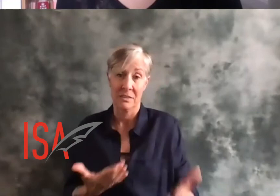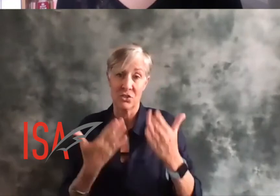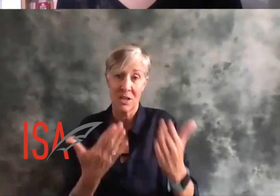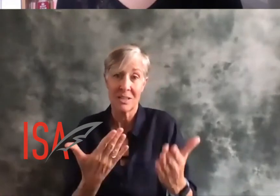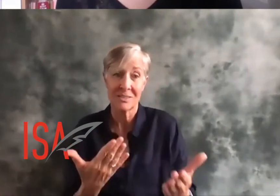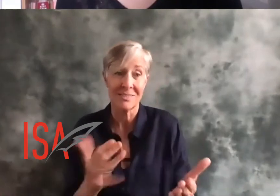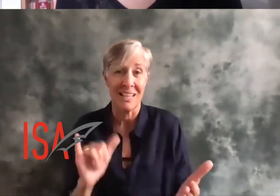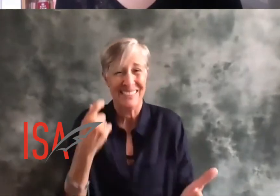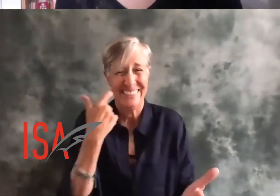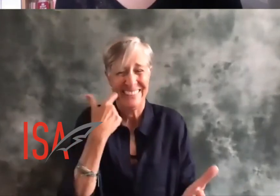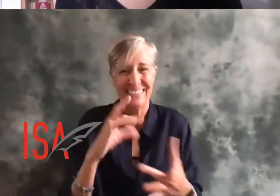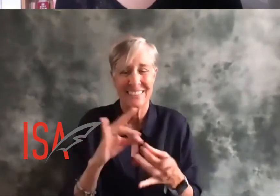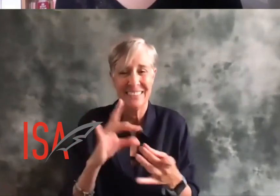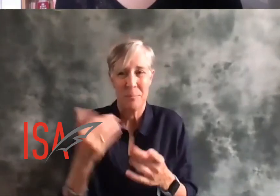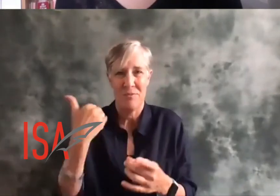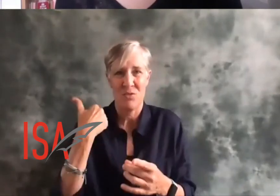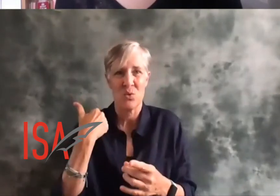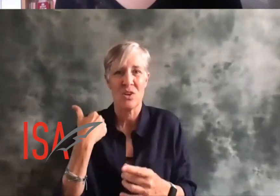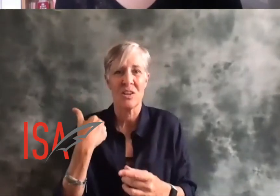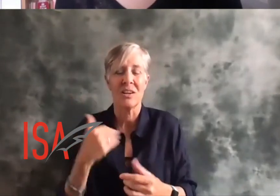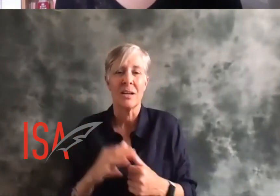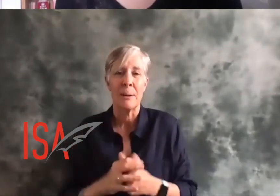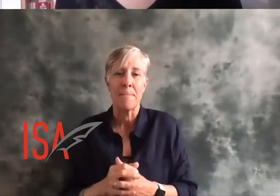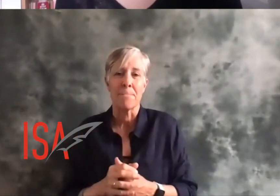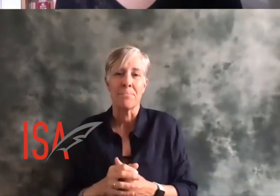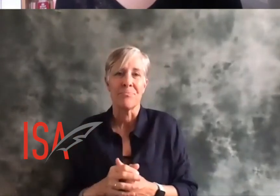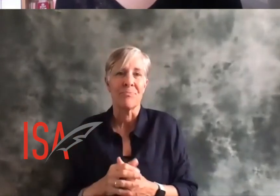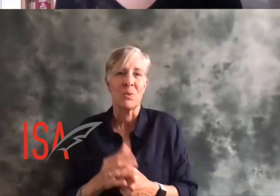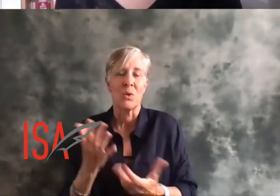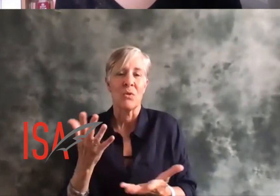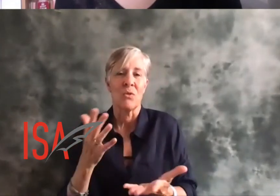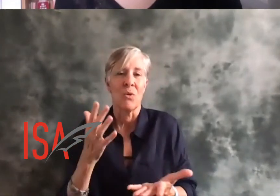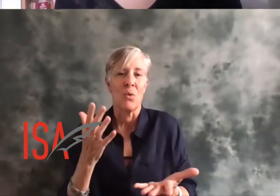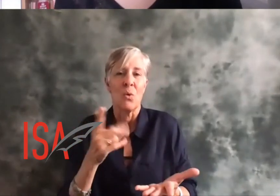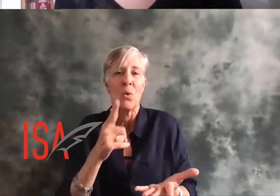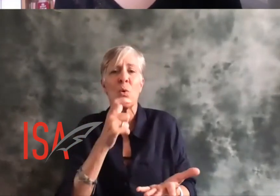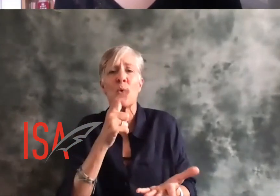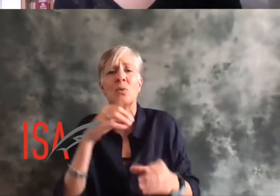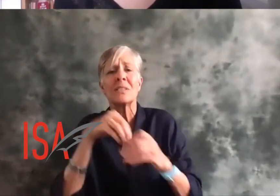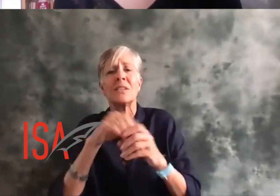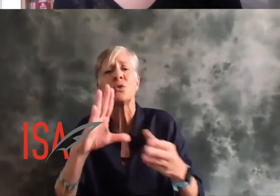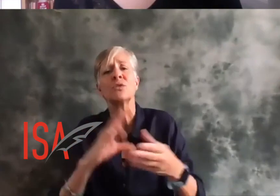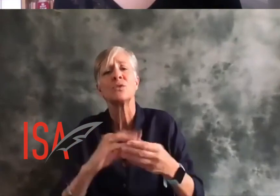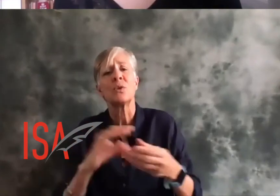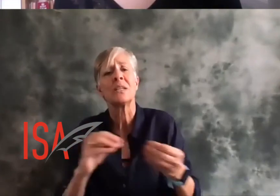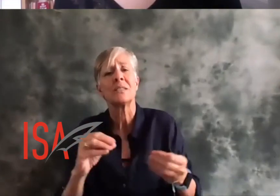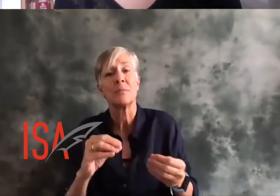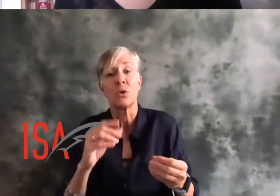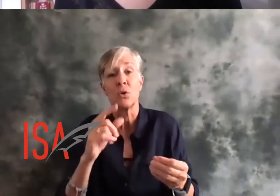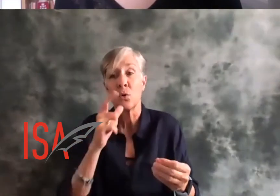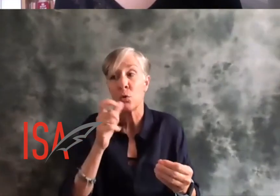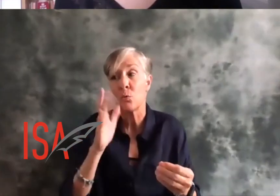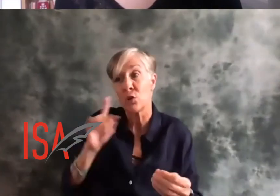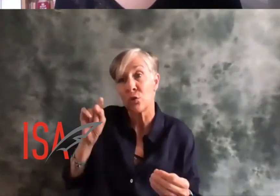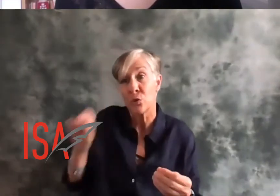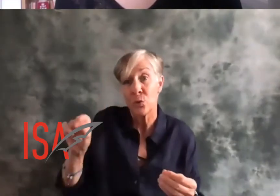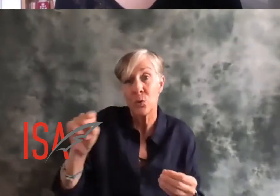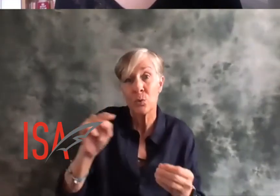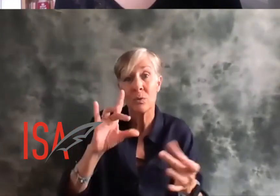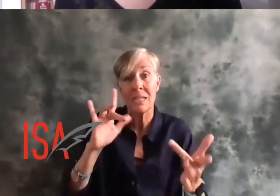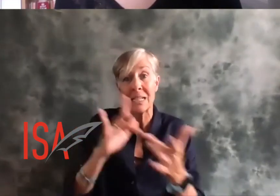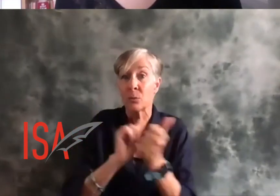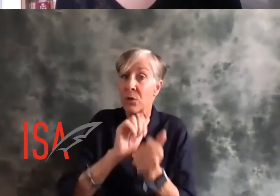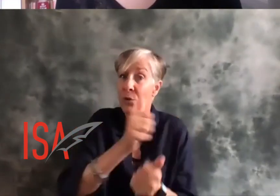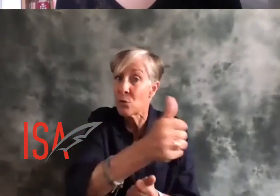of like what we were discussing earlier in our takeaways, well, in terms of who's in your stories, but who are you connecting with in your life